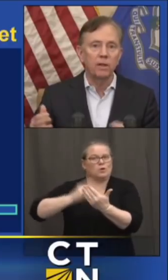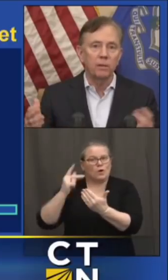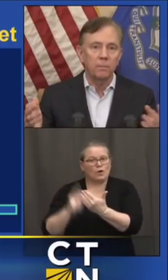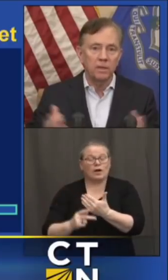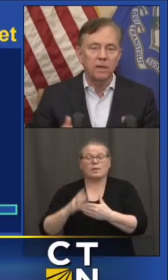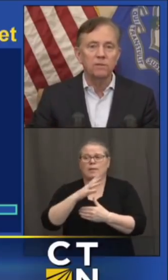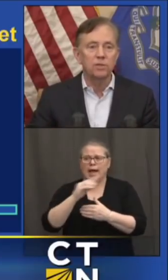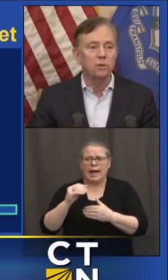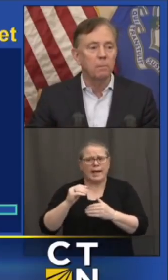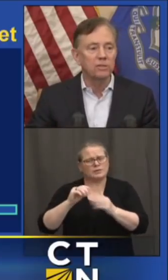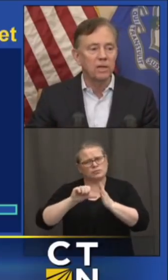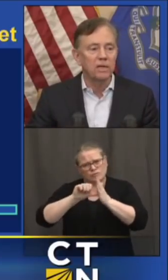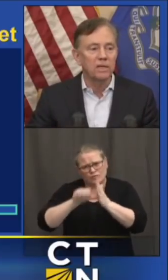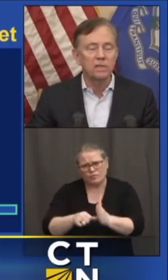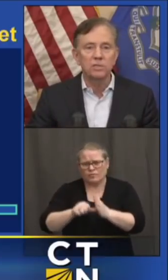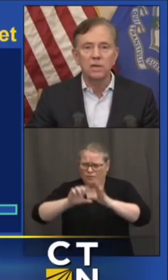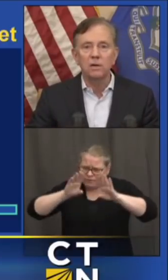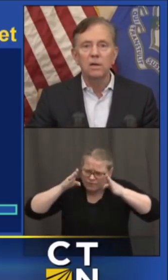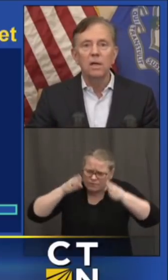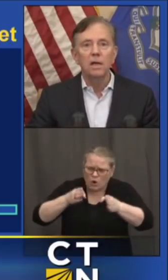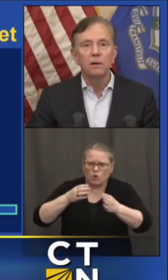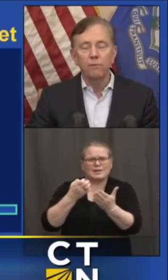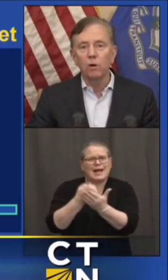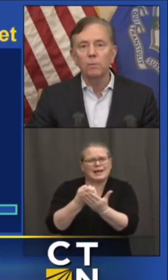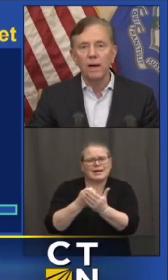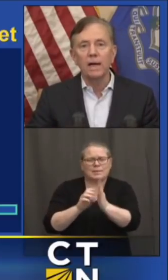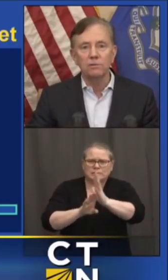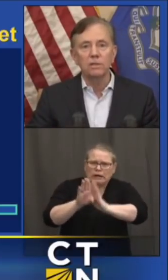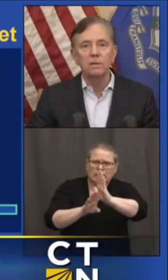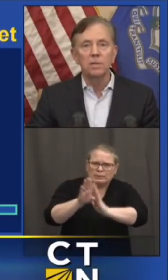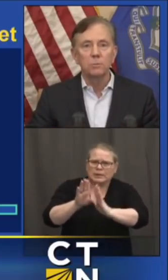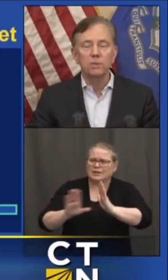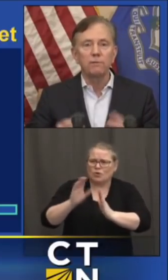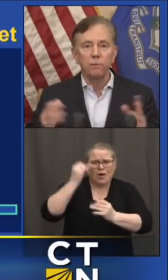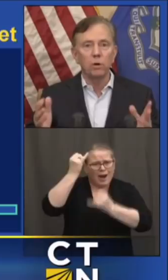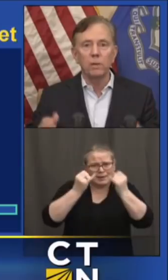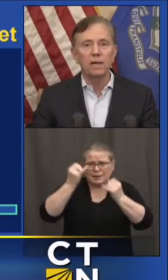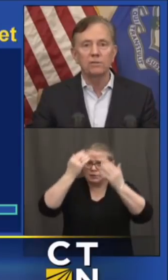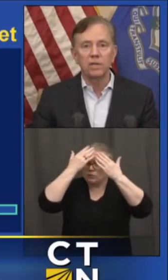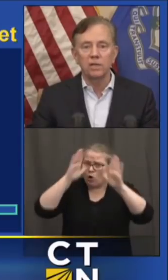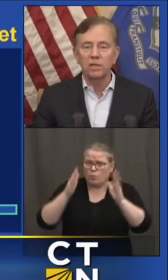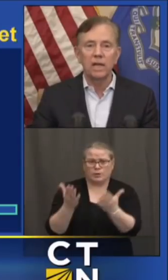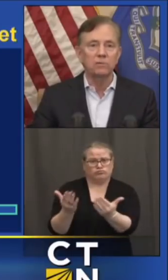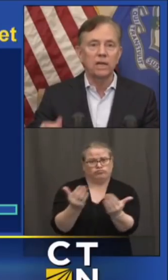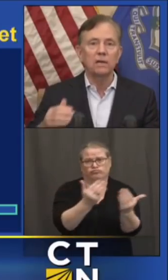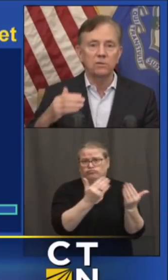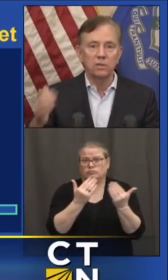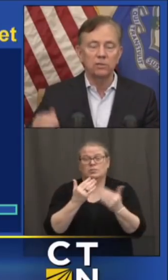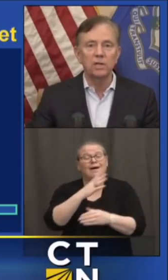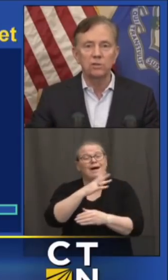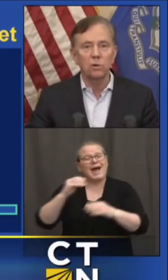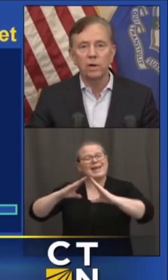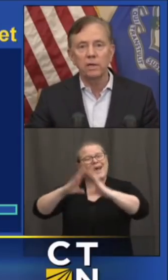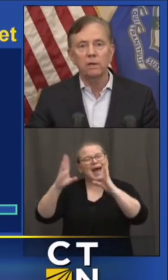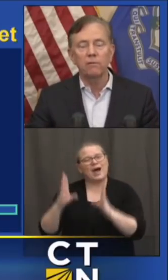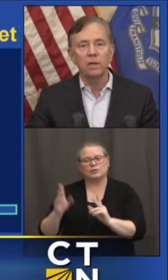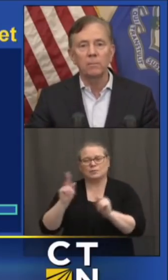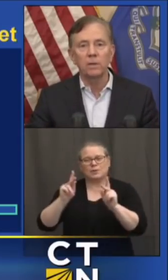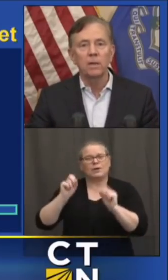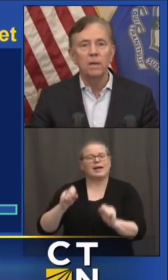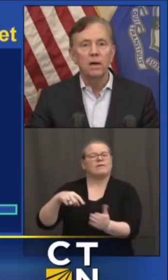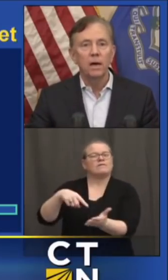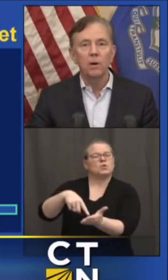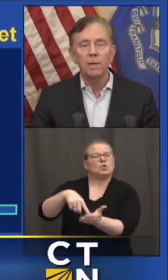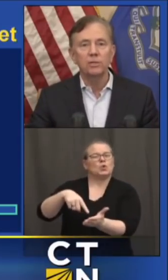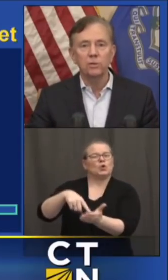economic development. Give us your best ideas there. And affordable housing, especially affordable housing in the downtowns and transit-oriented